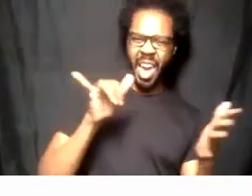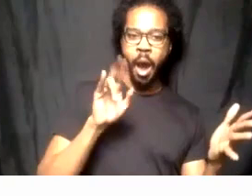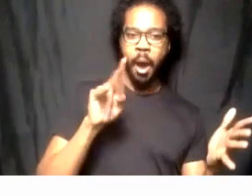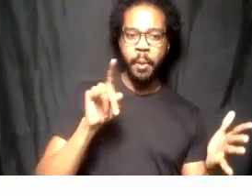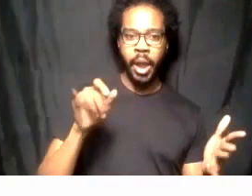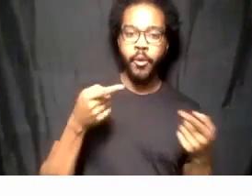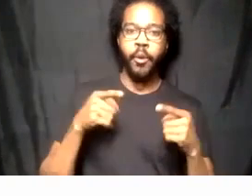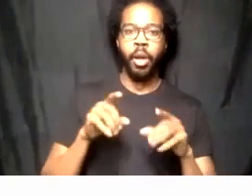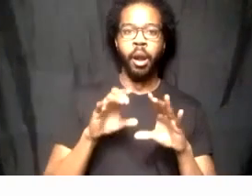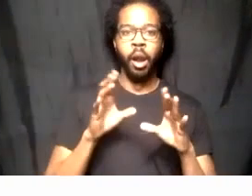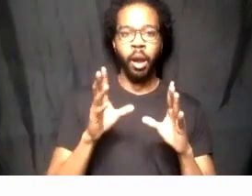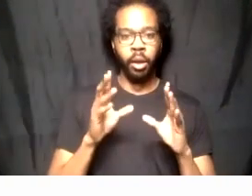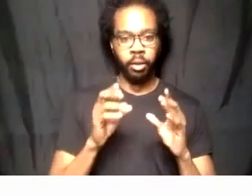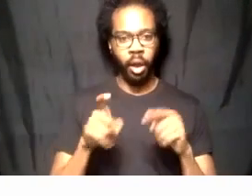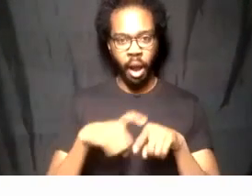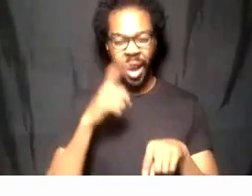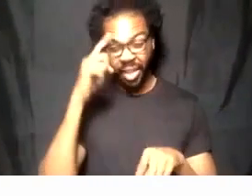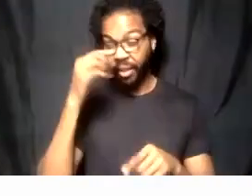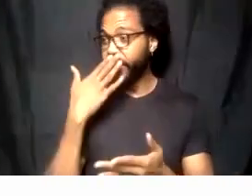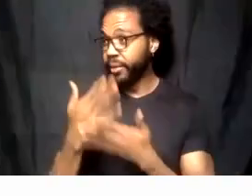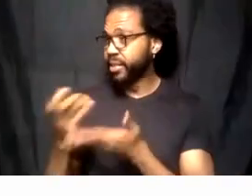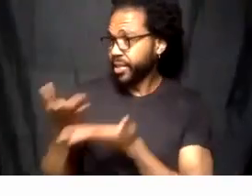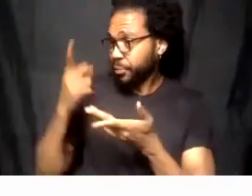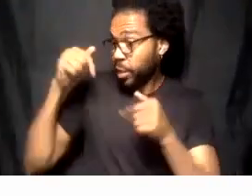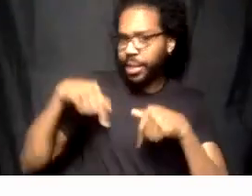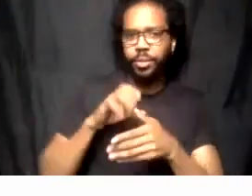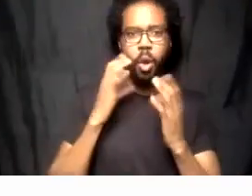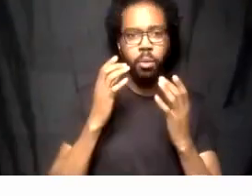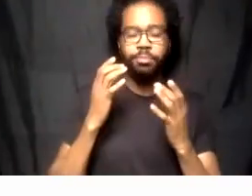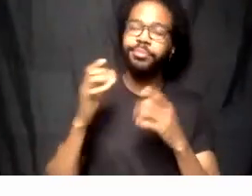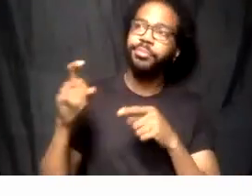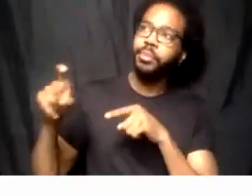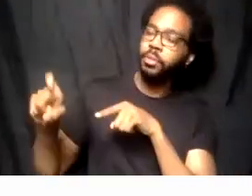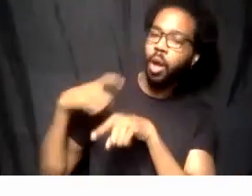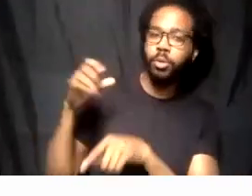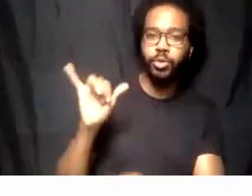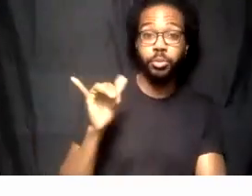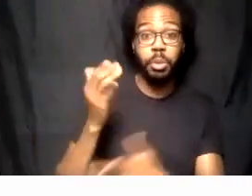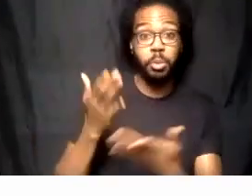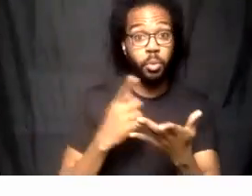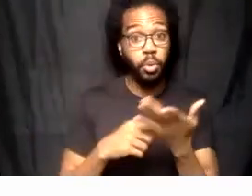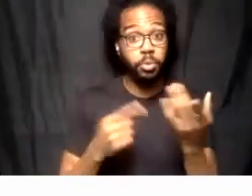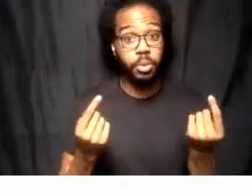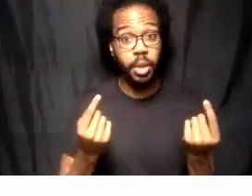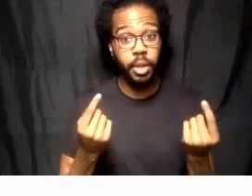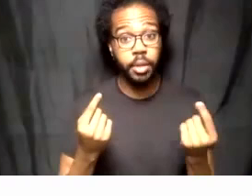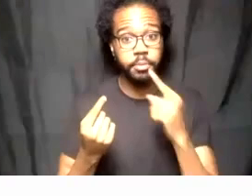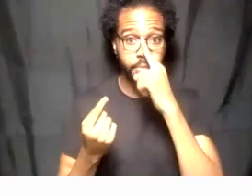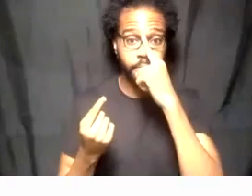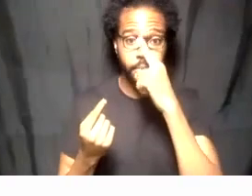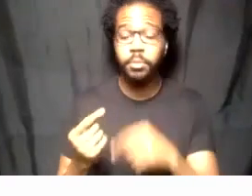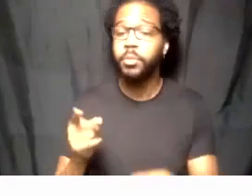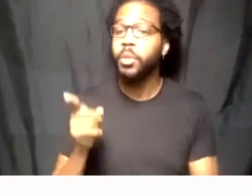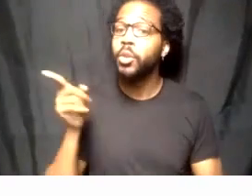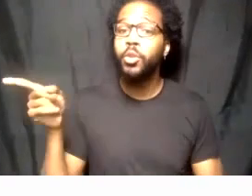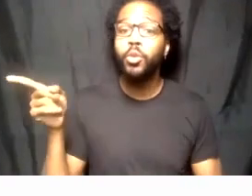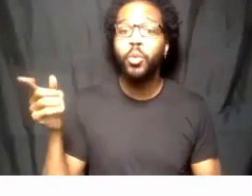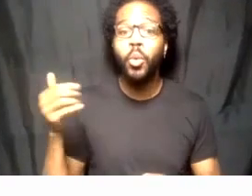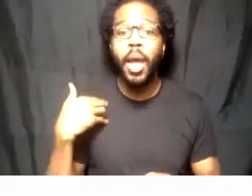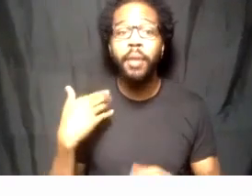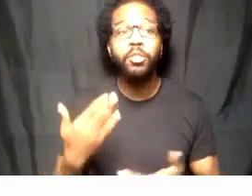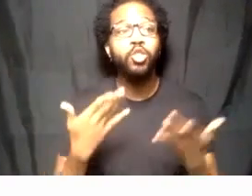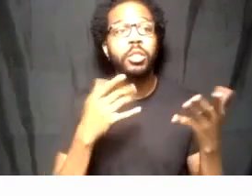So I think that's a really good suggestion for this call as well. And maybe what we can say to folks is, you know, if you have suggestions about what that